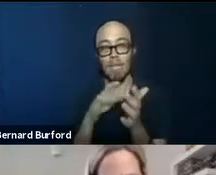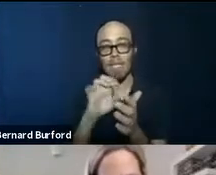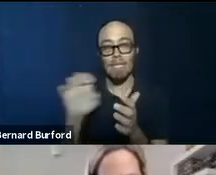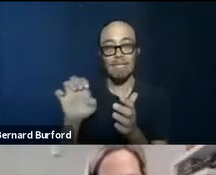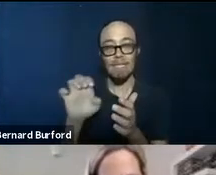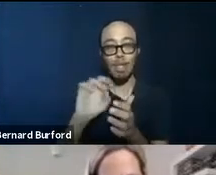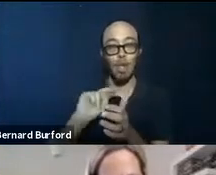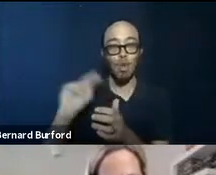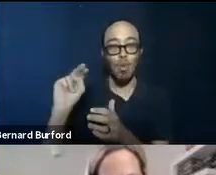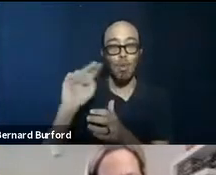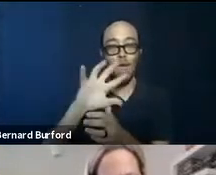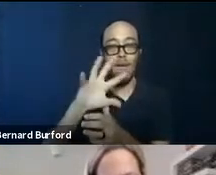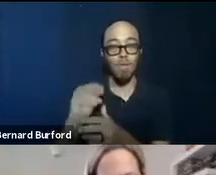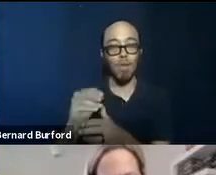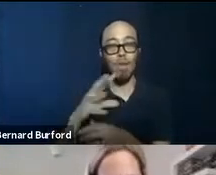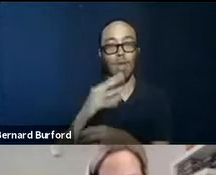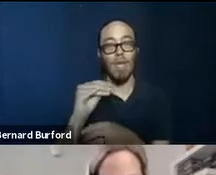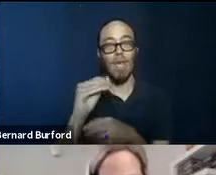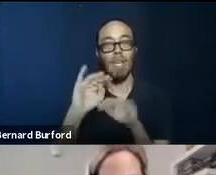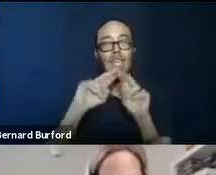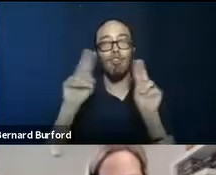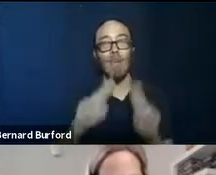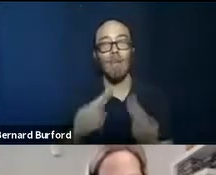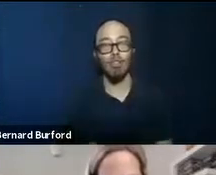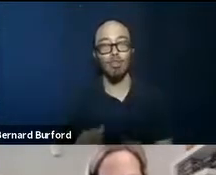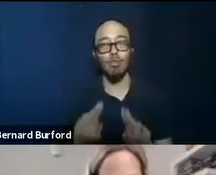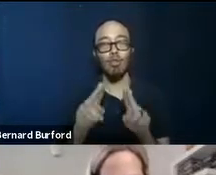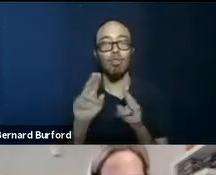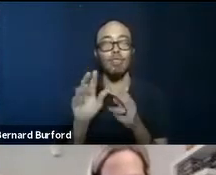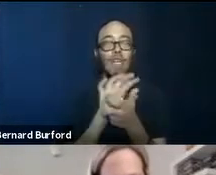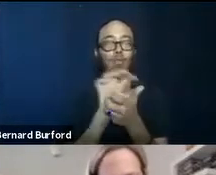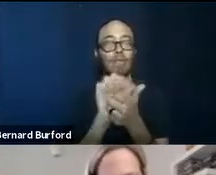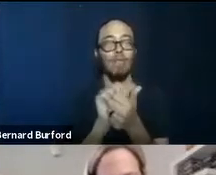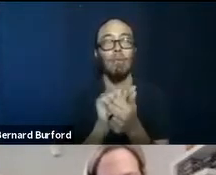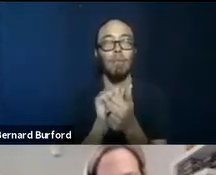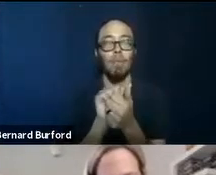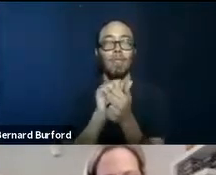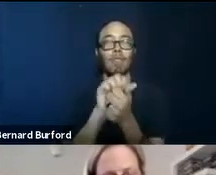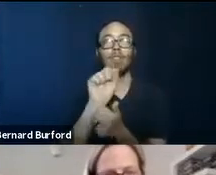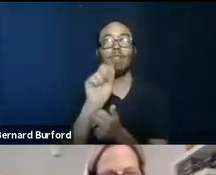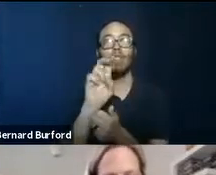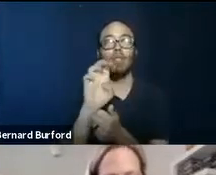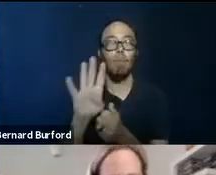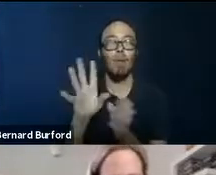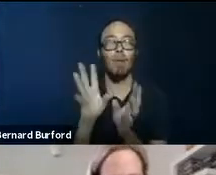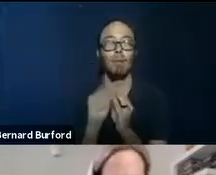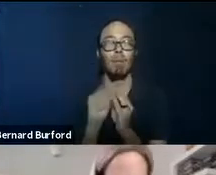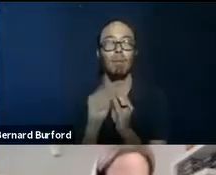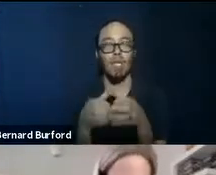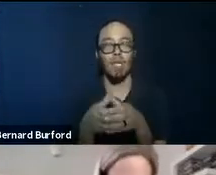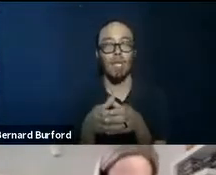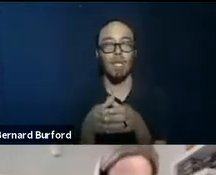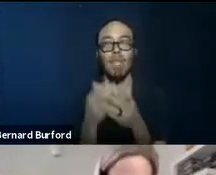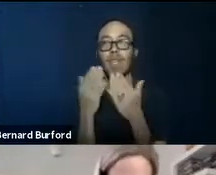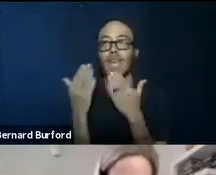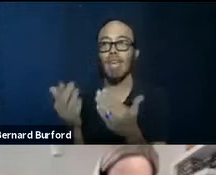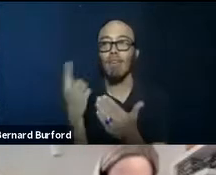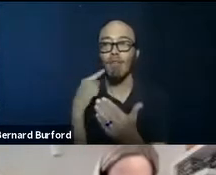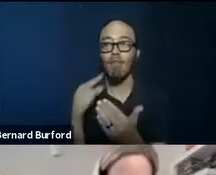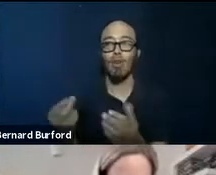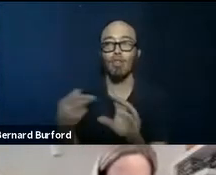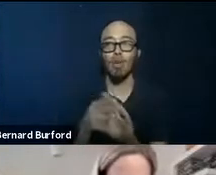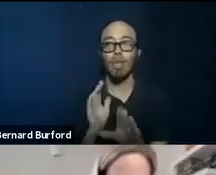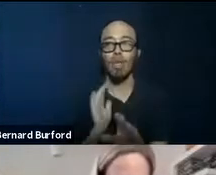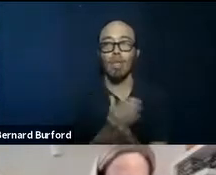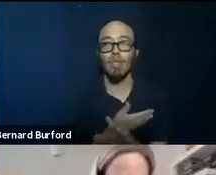Africa, and International Terrorism Subcommittee. Congressman Deutsch, thank you very much for joining us, and please, I can't wait to